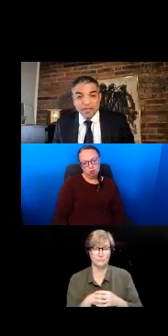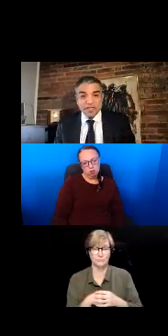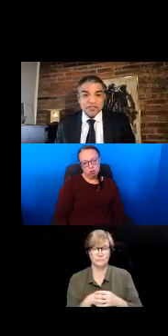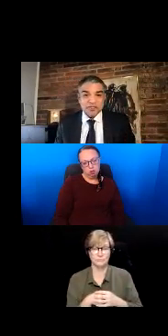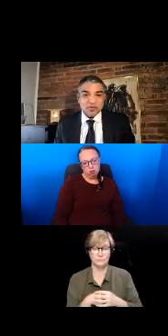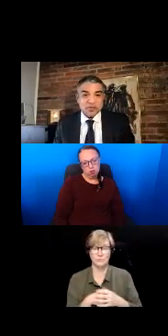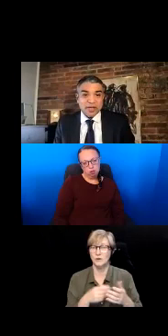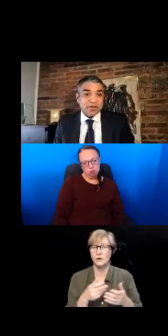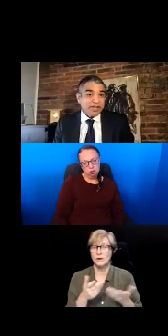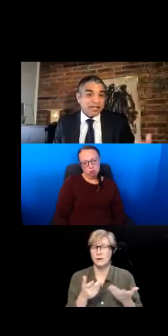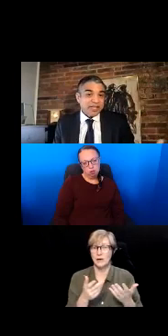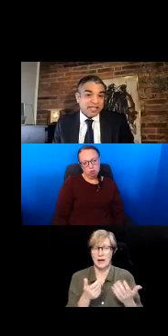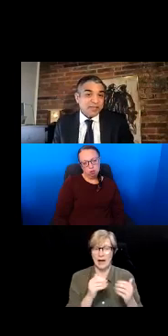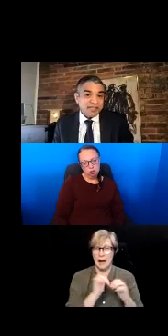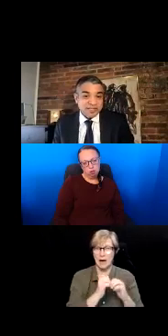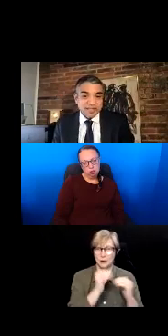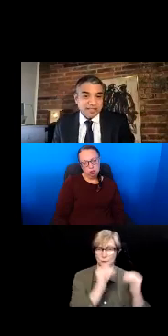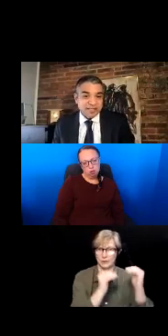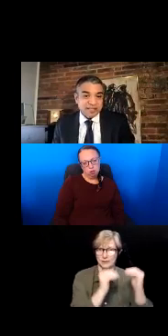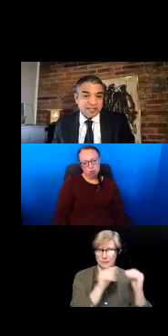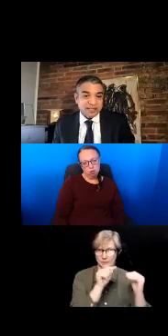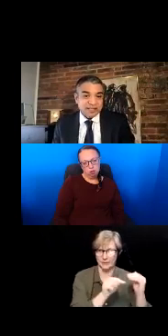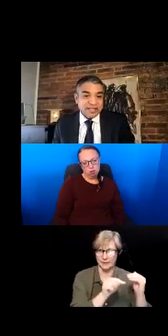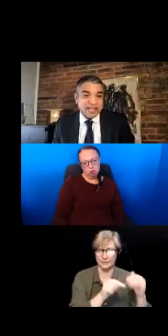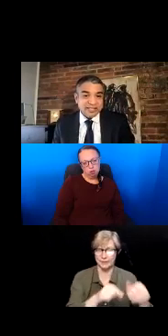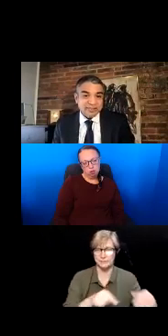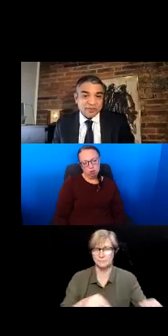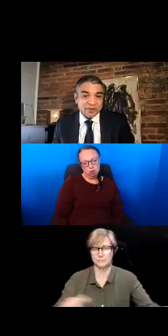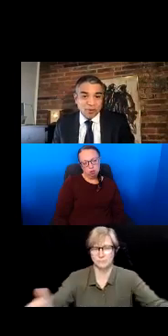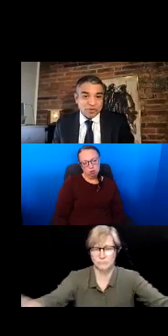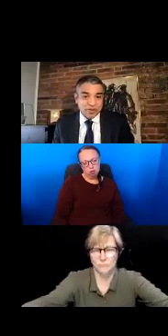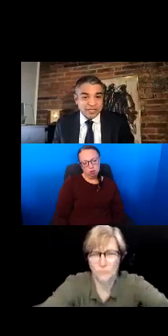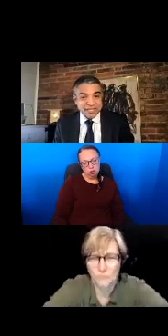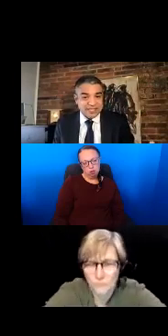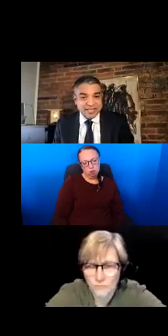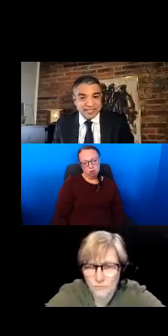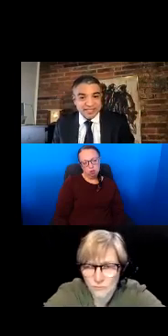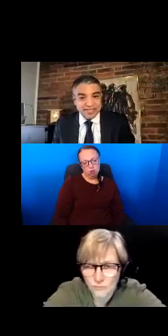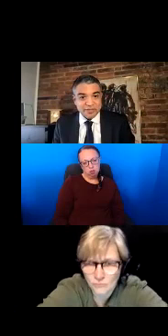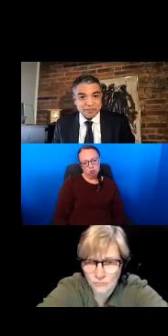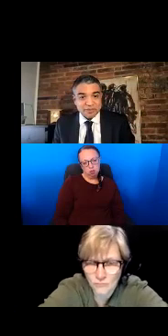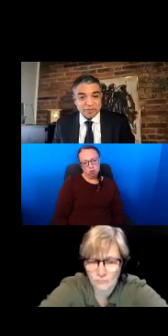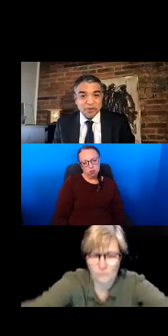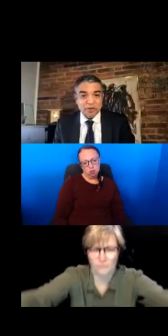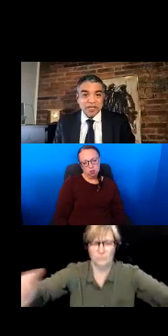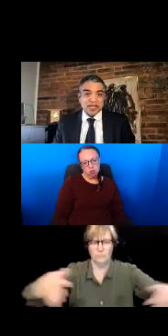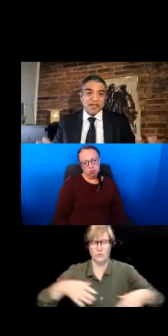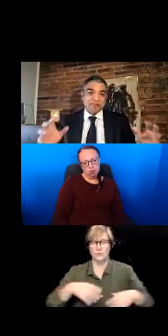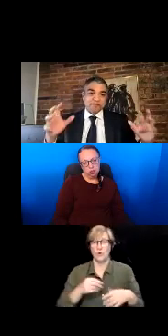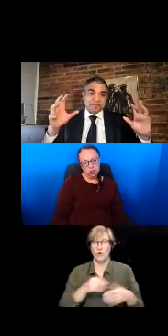will, is to either inhibit the intact hemisphere or try to excite the damaged hemisphere.